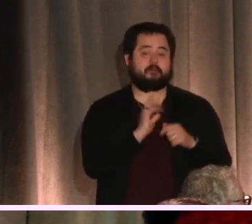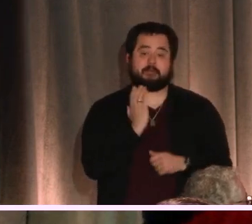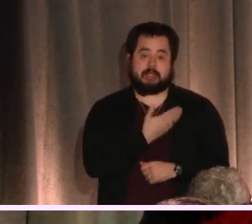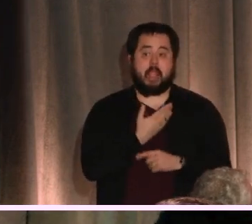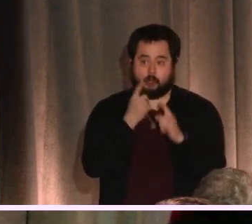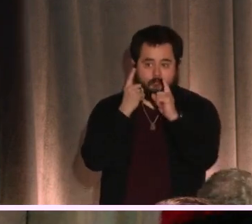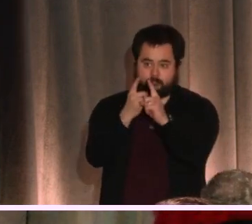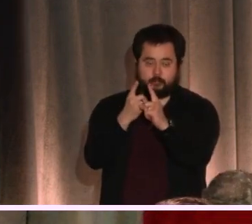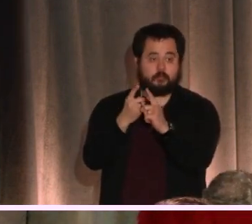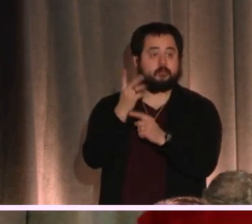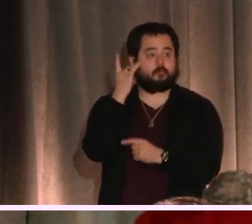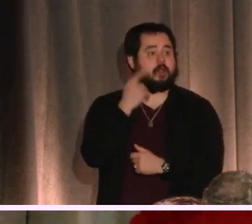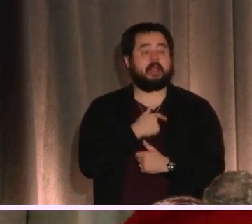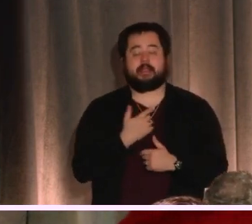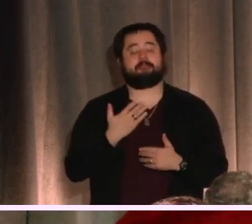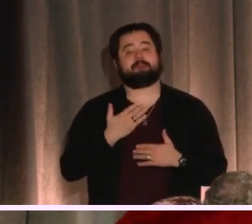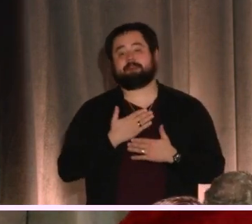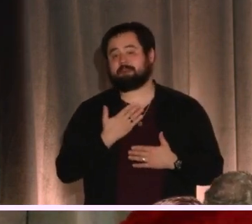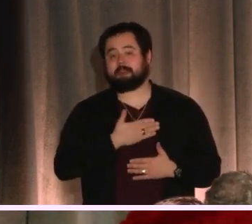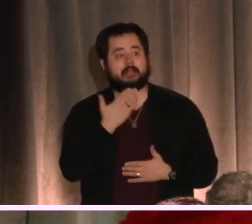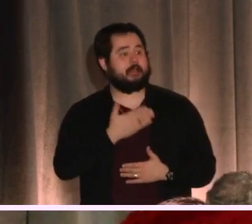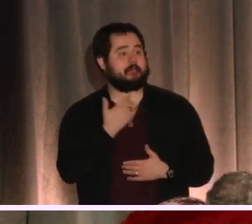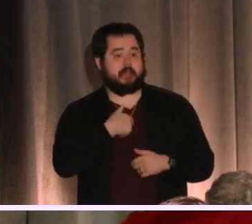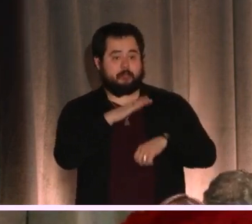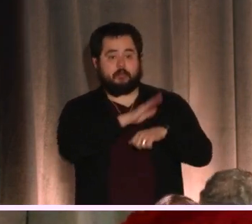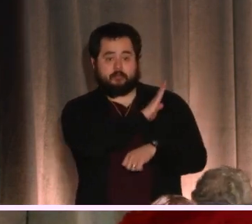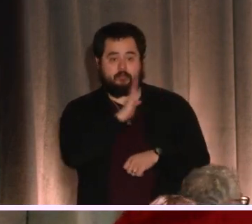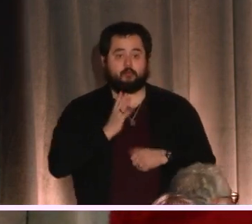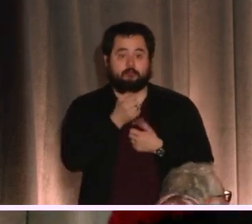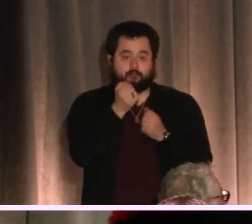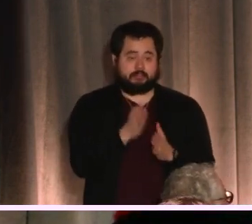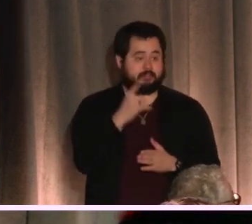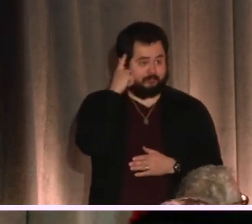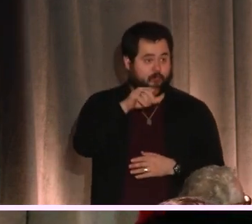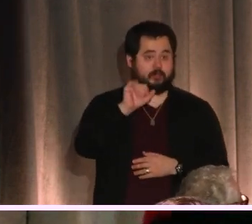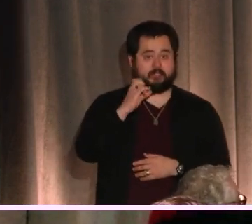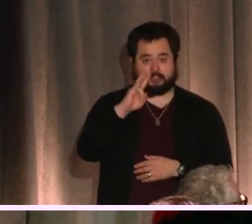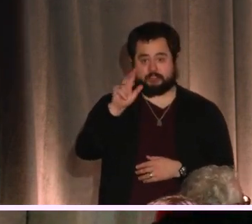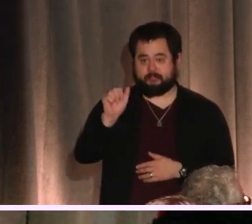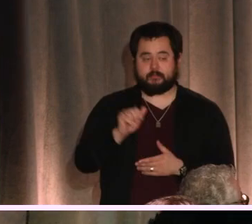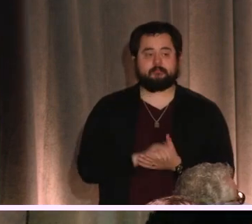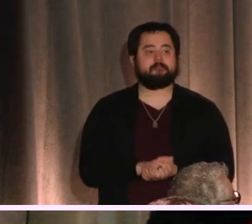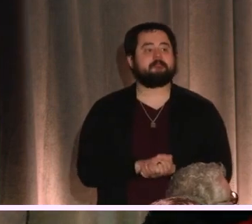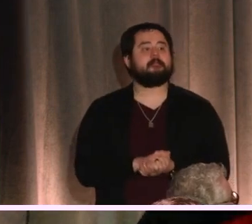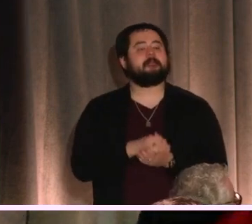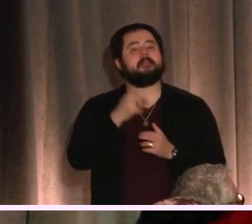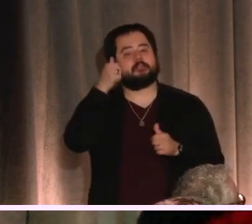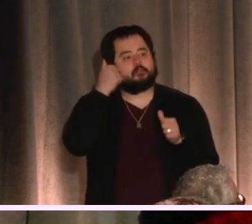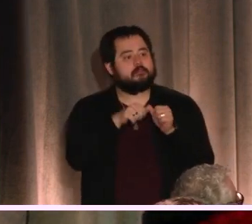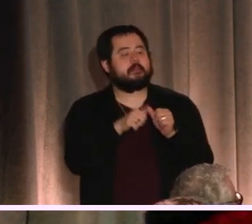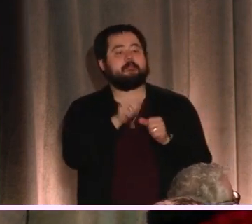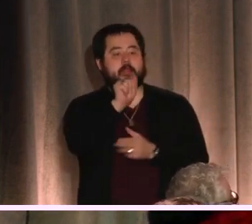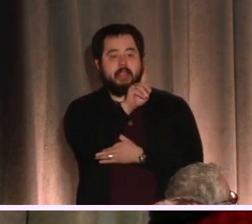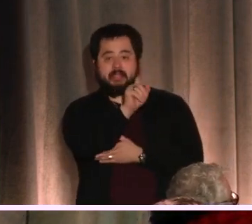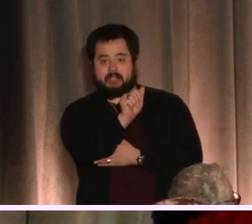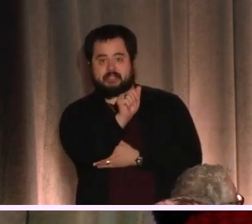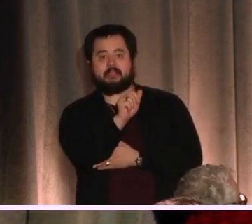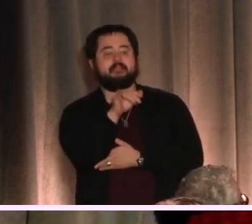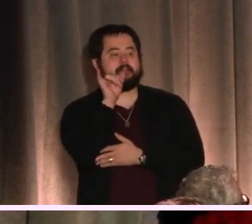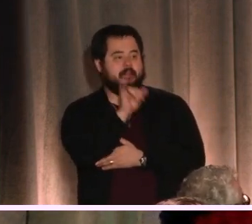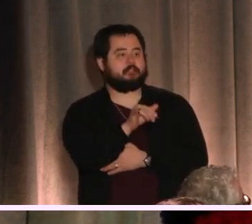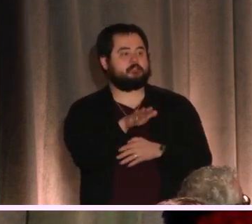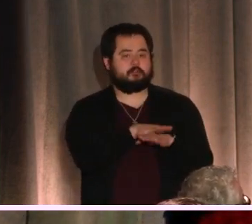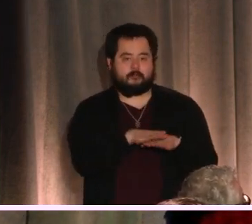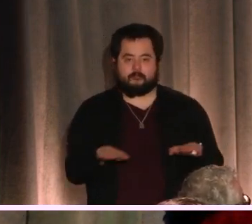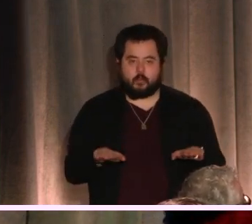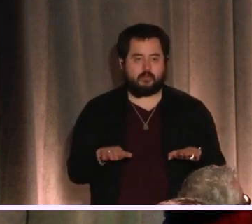which is why I'm grateful to be on the Board of Trustees for Achieva, is to remember that the ADA is the floor and